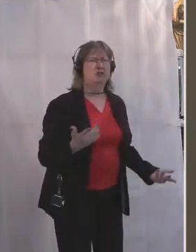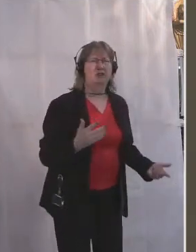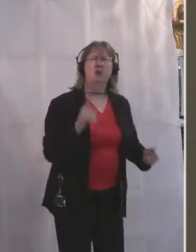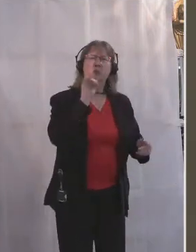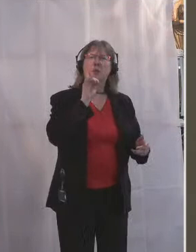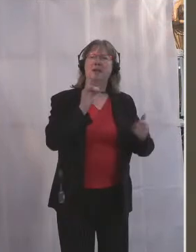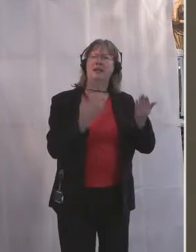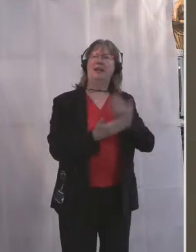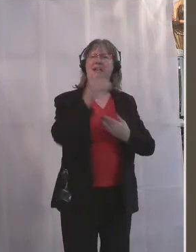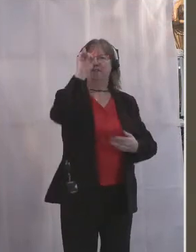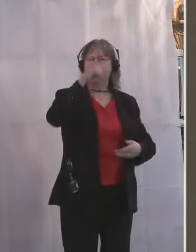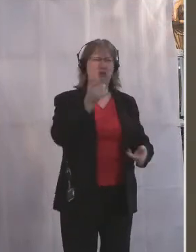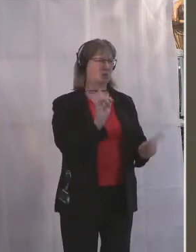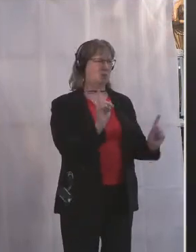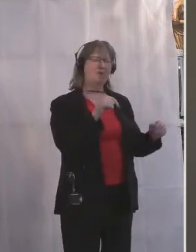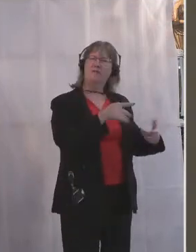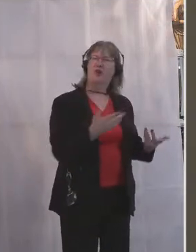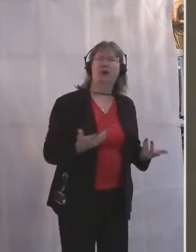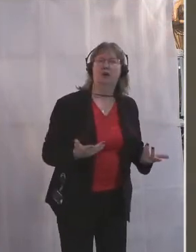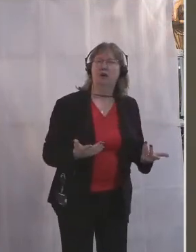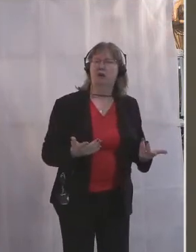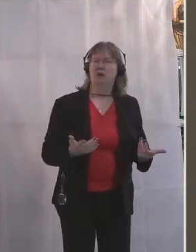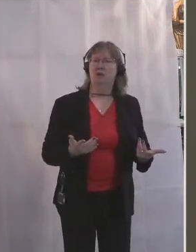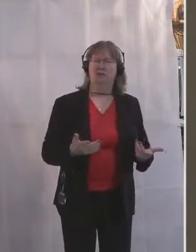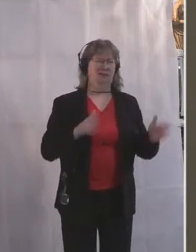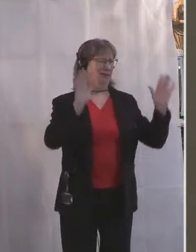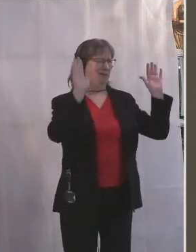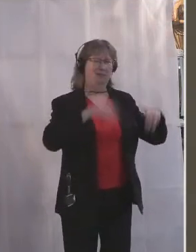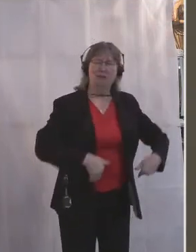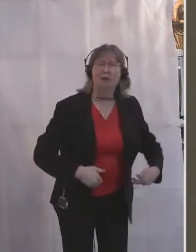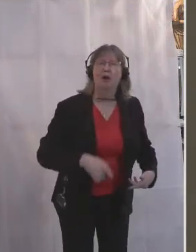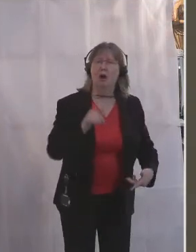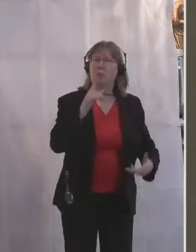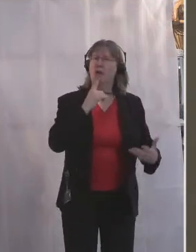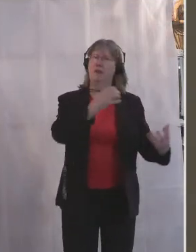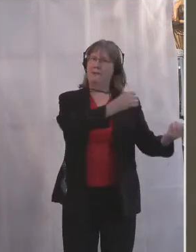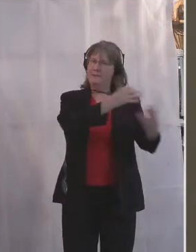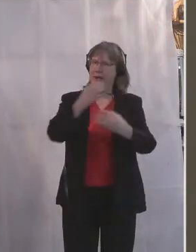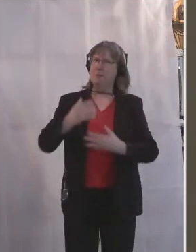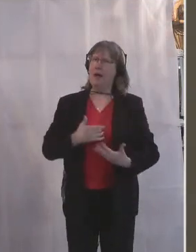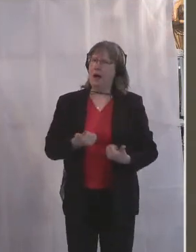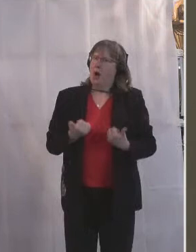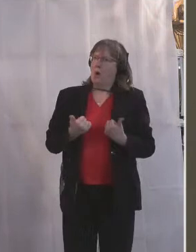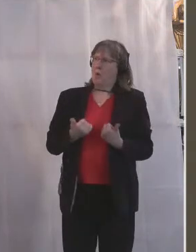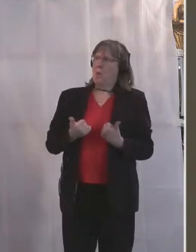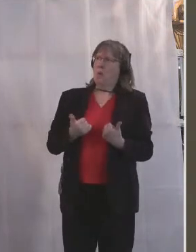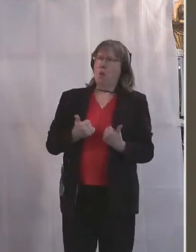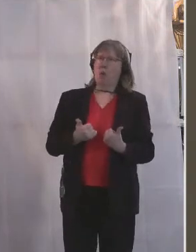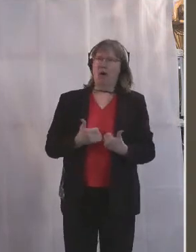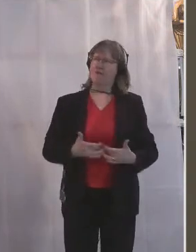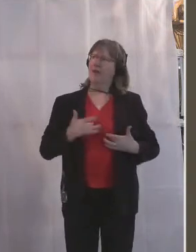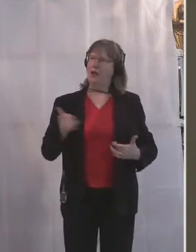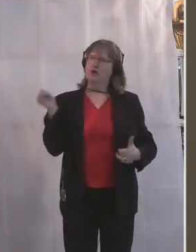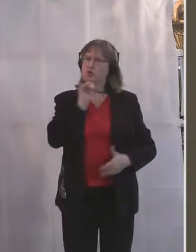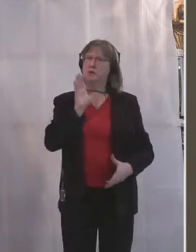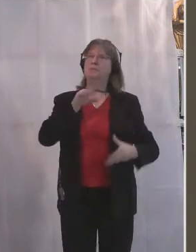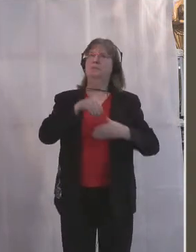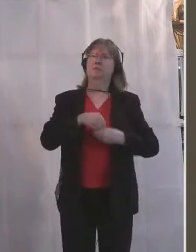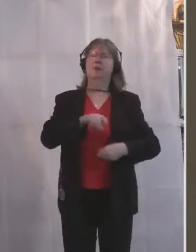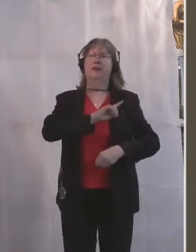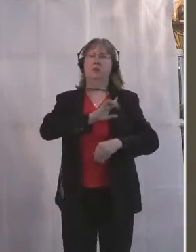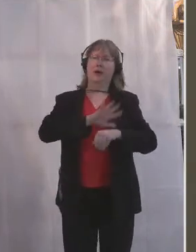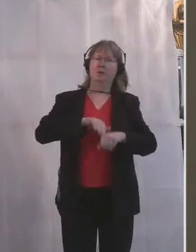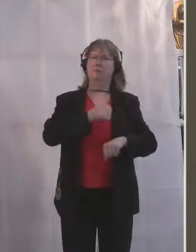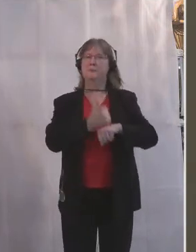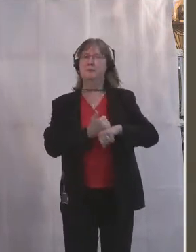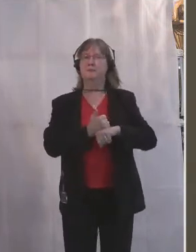But nevertheless, overall, the feedback was extremely positive that this was something that we should get involved in. So we initiated a very,